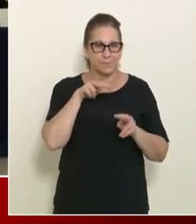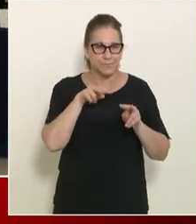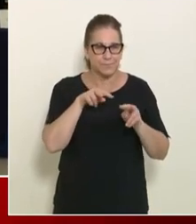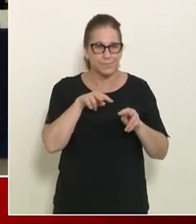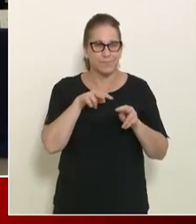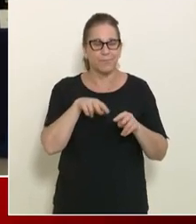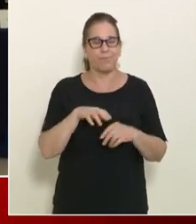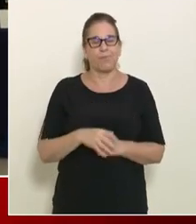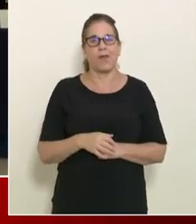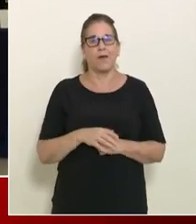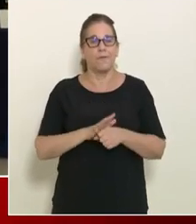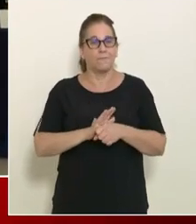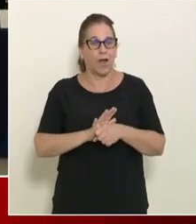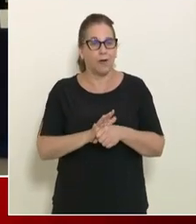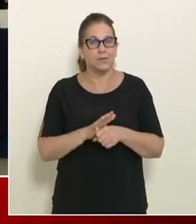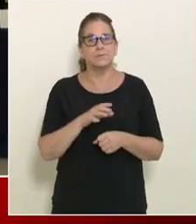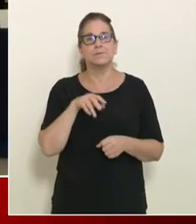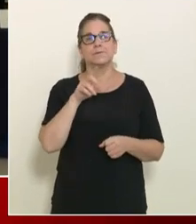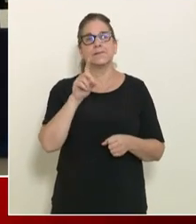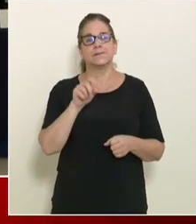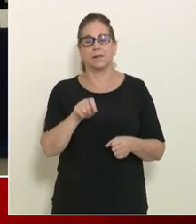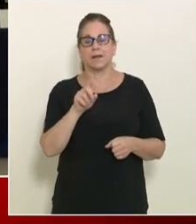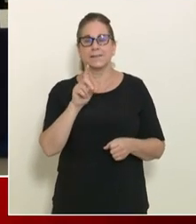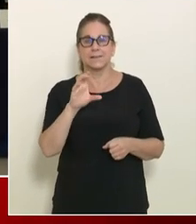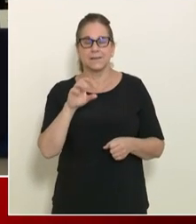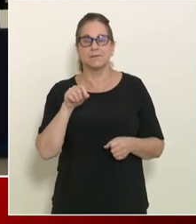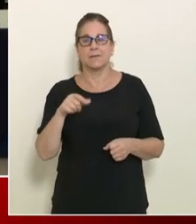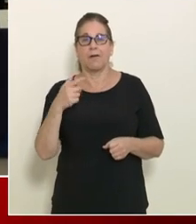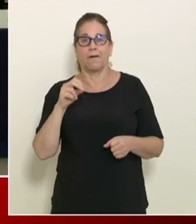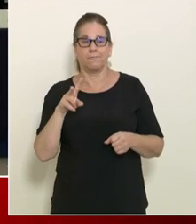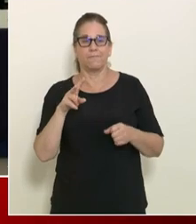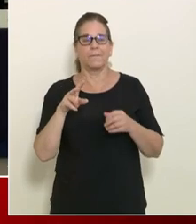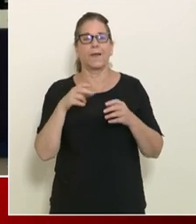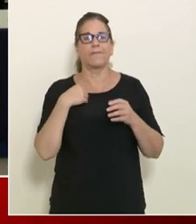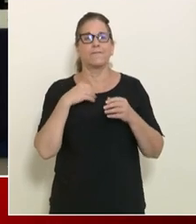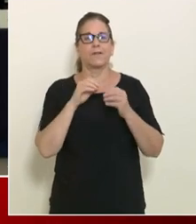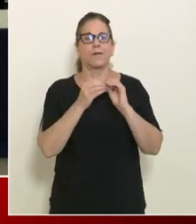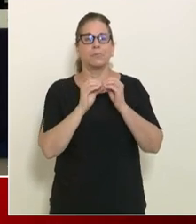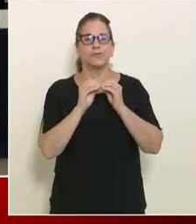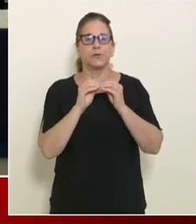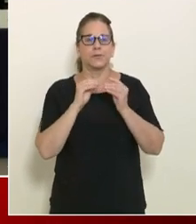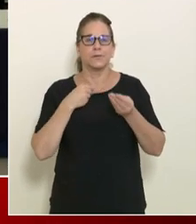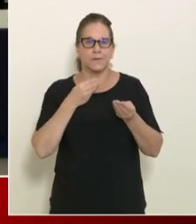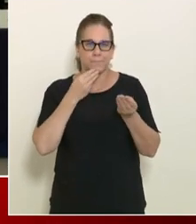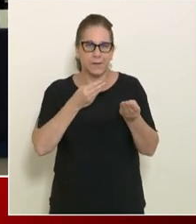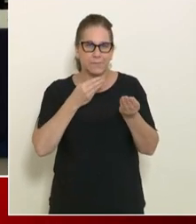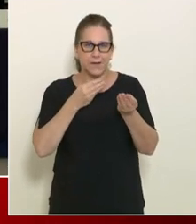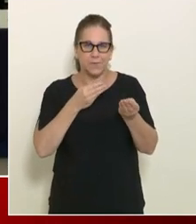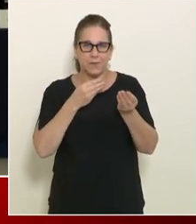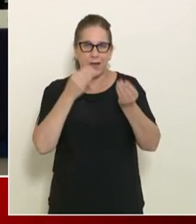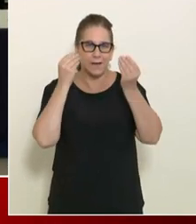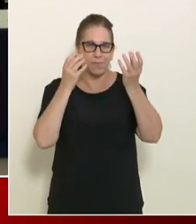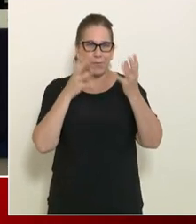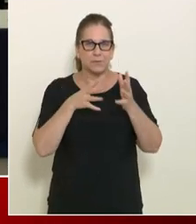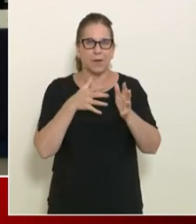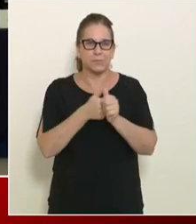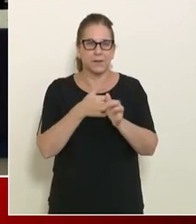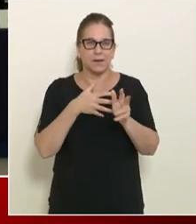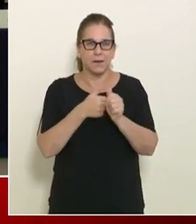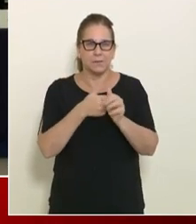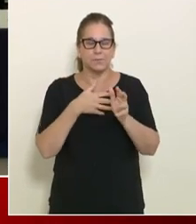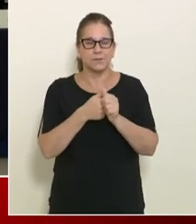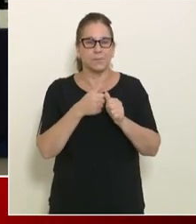coronavirus.dc.gov, the metrics that DC Health follows very closely in evaluating how